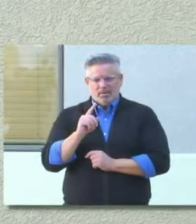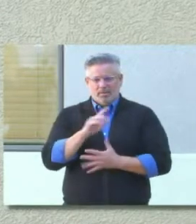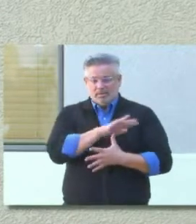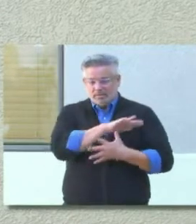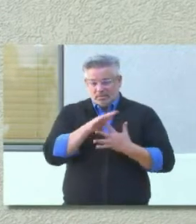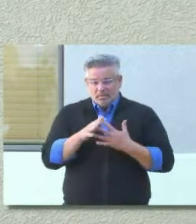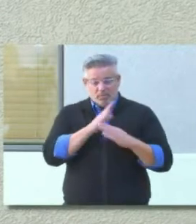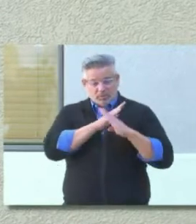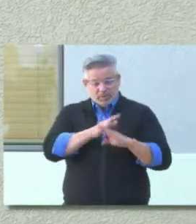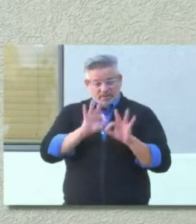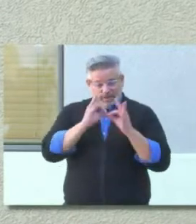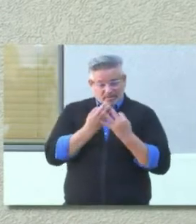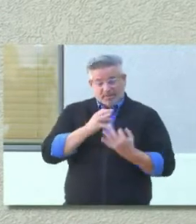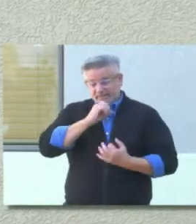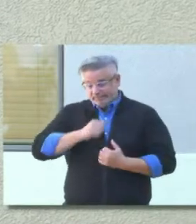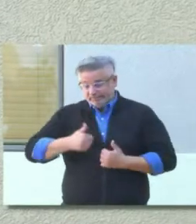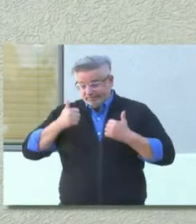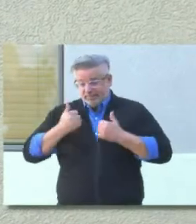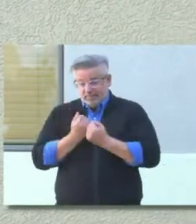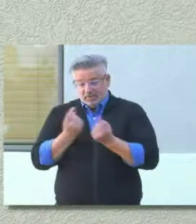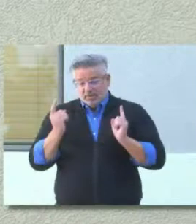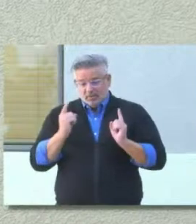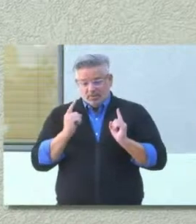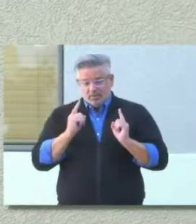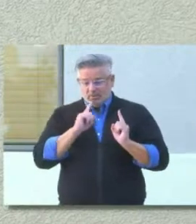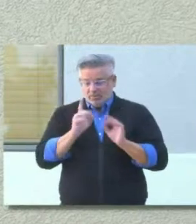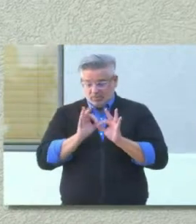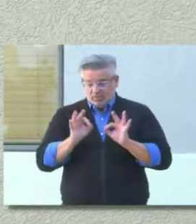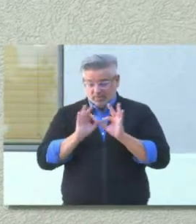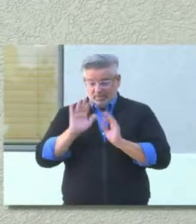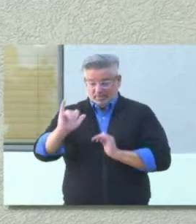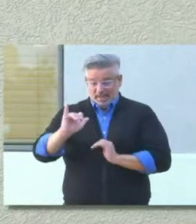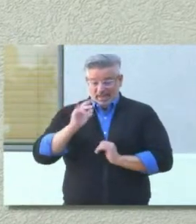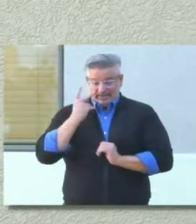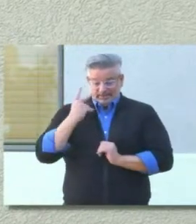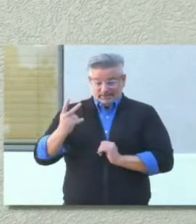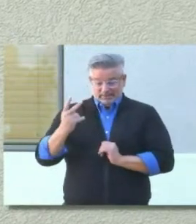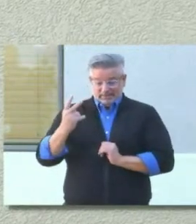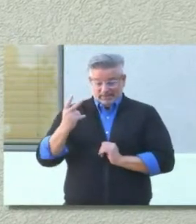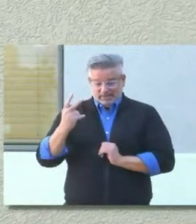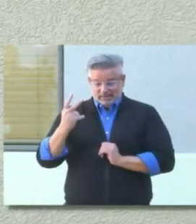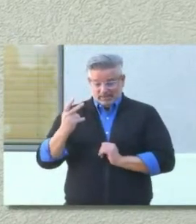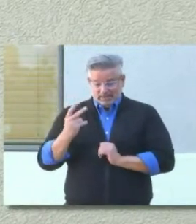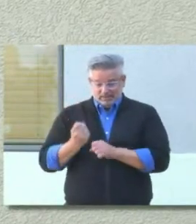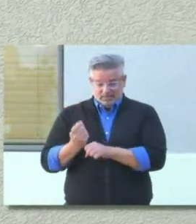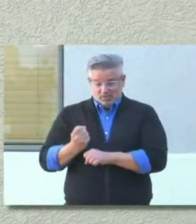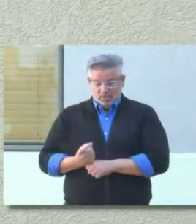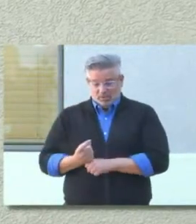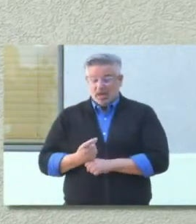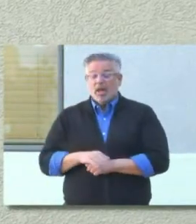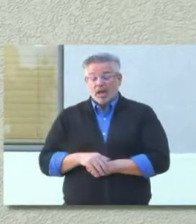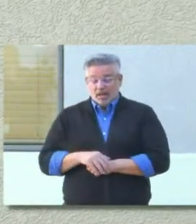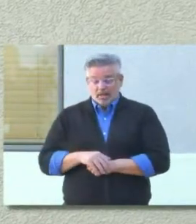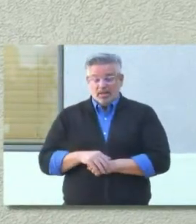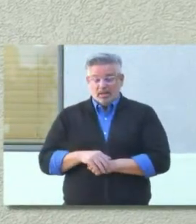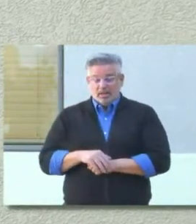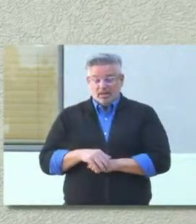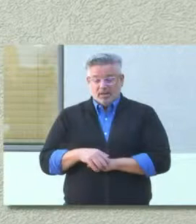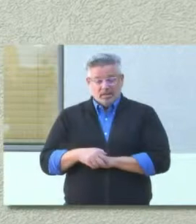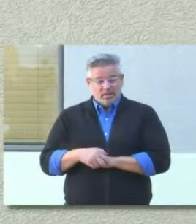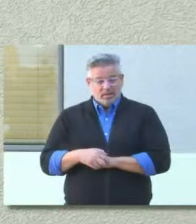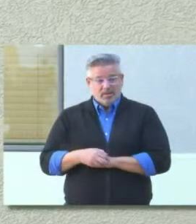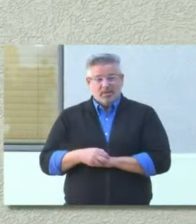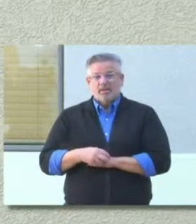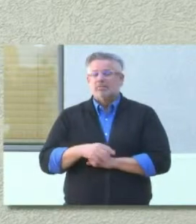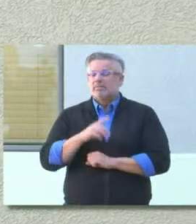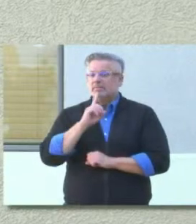para proteger los demás. Es lo que cada uno de nosotros podemos hacer con esta vacuna, vacunarse para proteger a